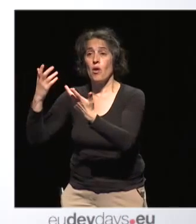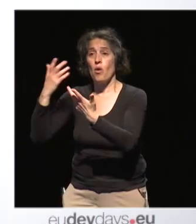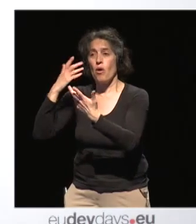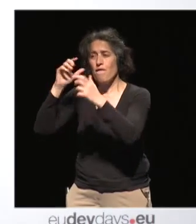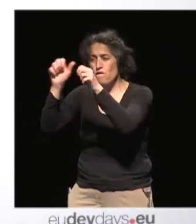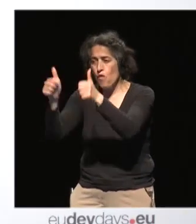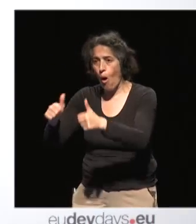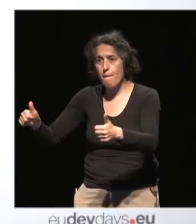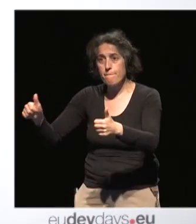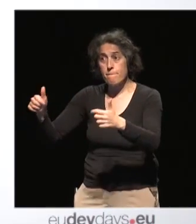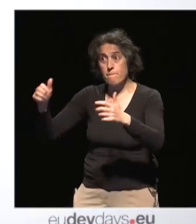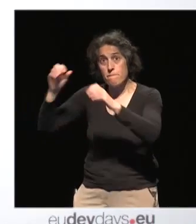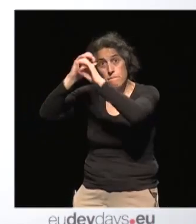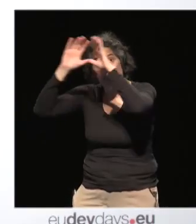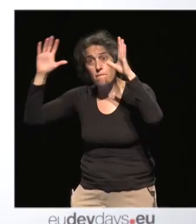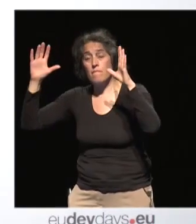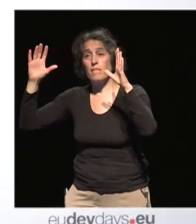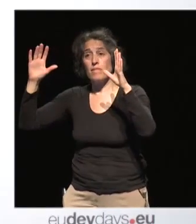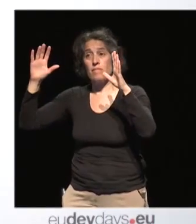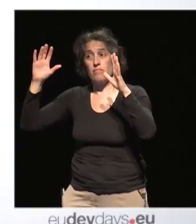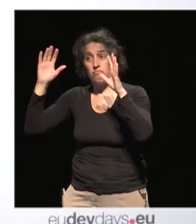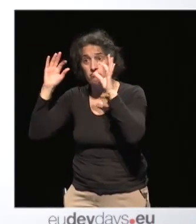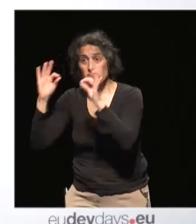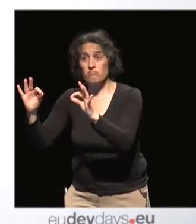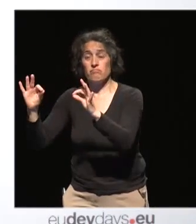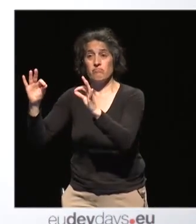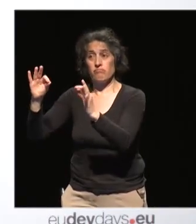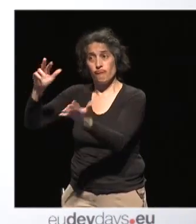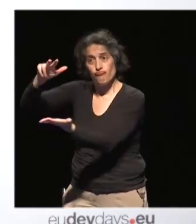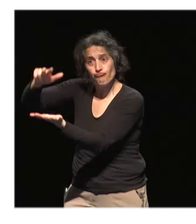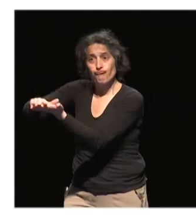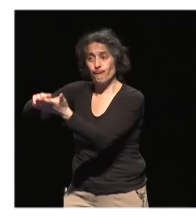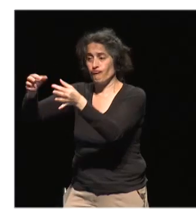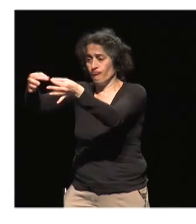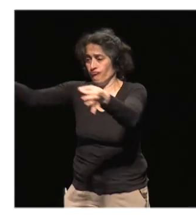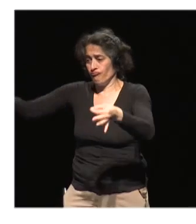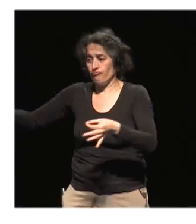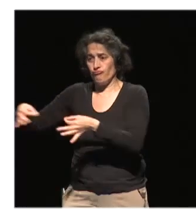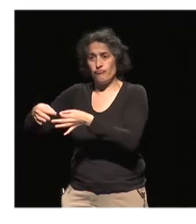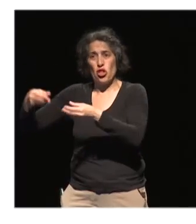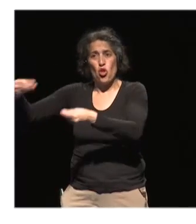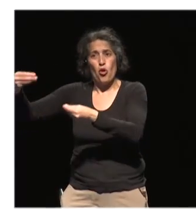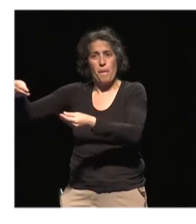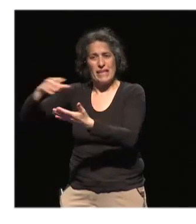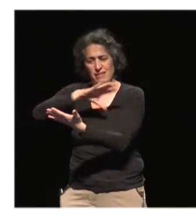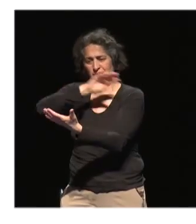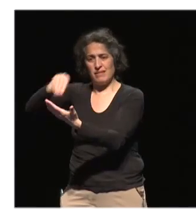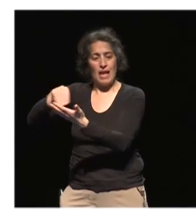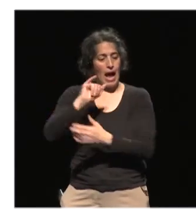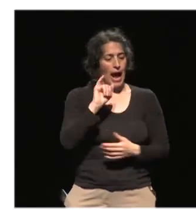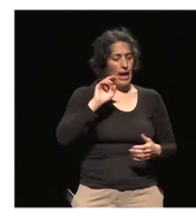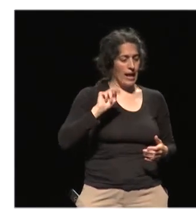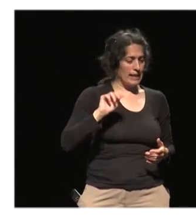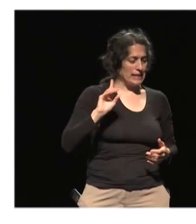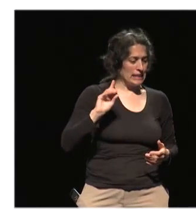bit early to imagine how the INDCs will be angered in the Paris Agreement. But we are hopeful that at least something for the